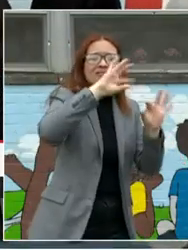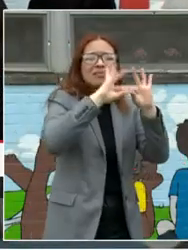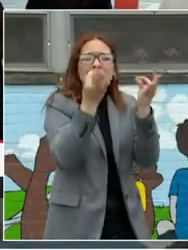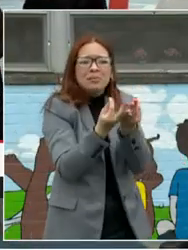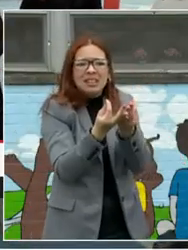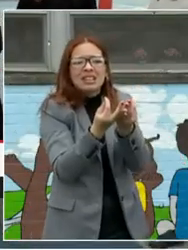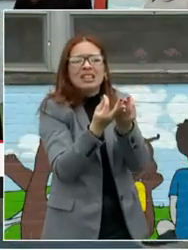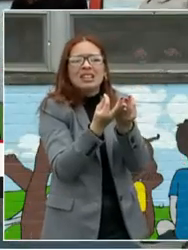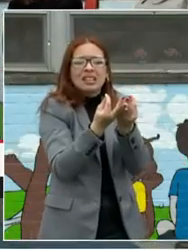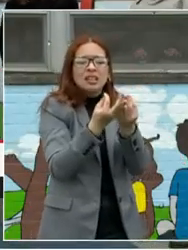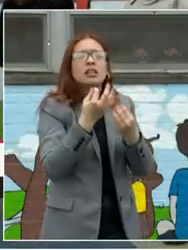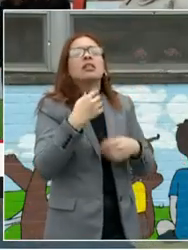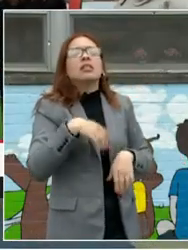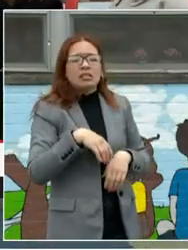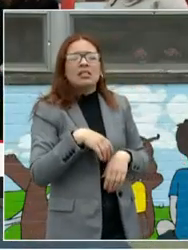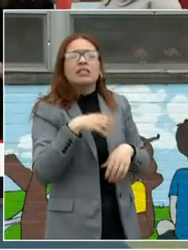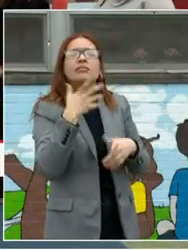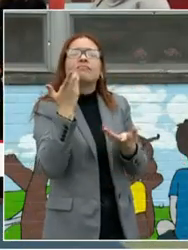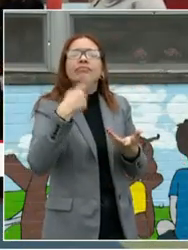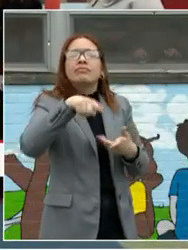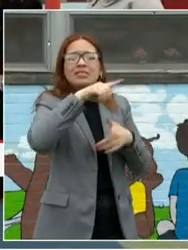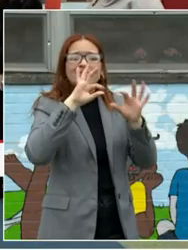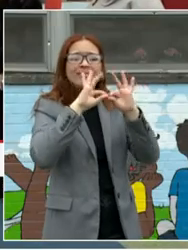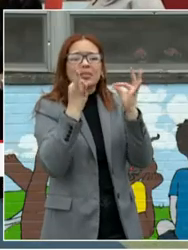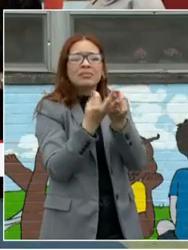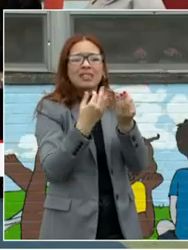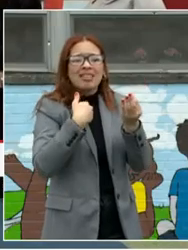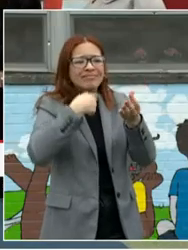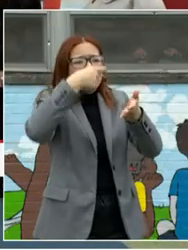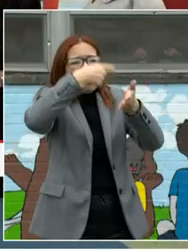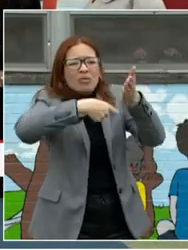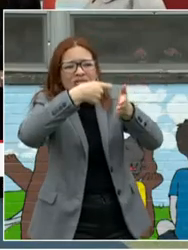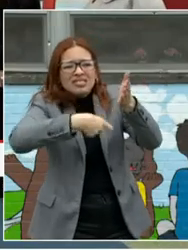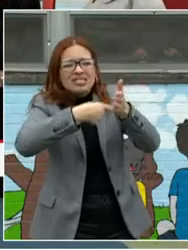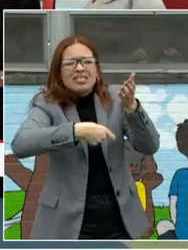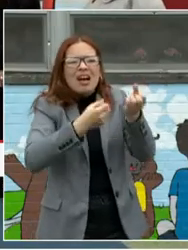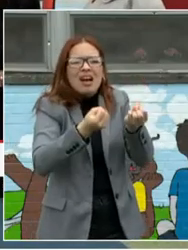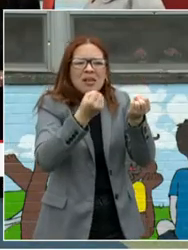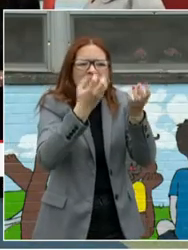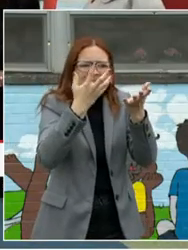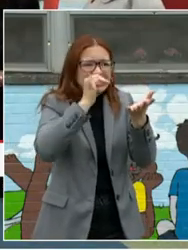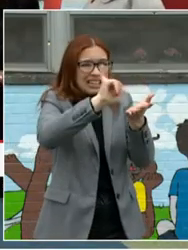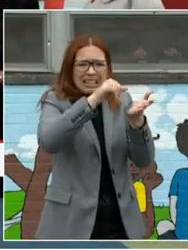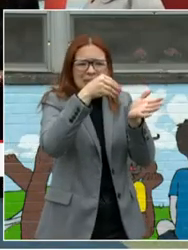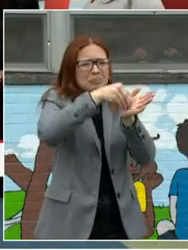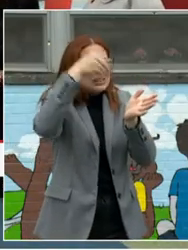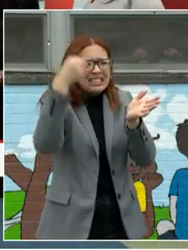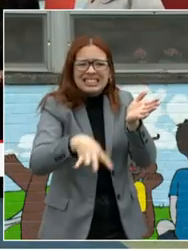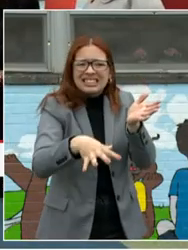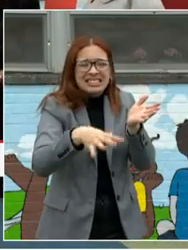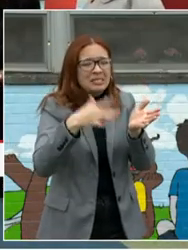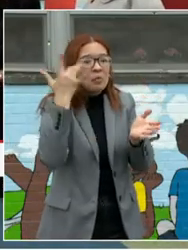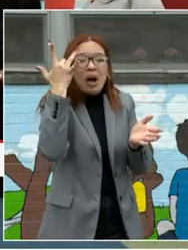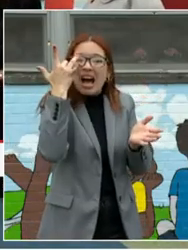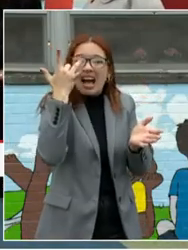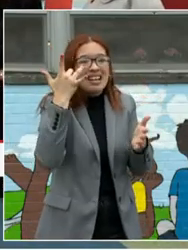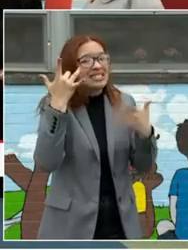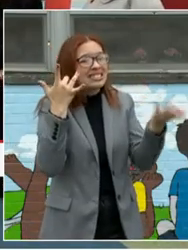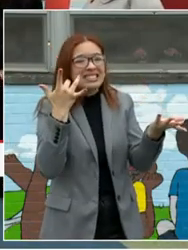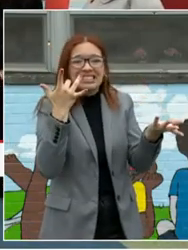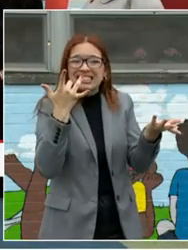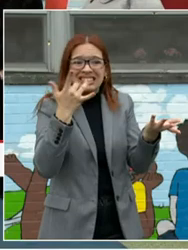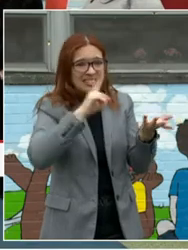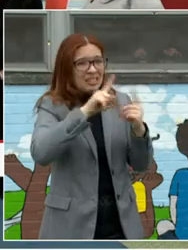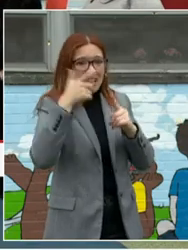successes at all in bending the curve downwards in terms of how expensive it is for families who aren't eligible to receive subsidies, but are still dealing with the fact that it can